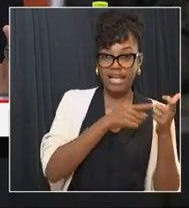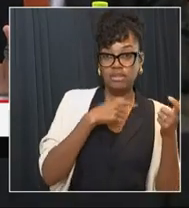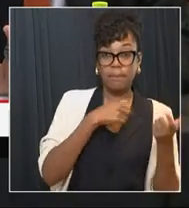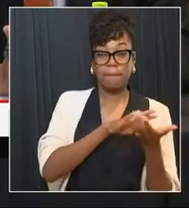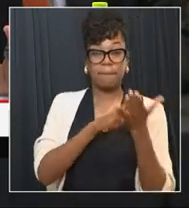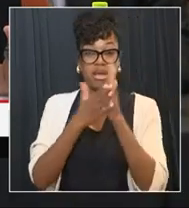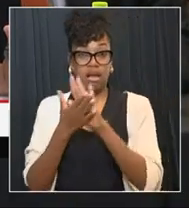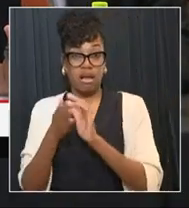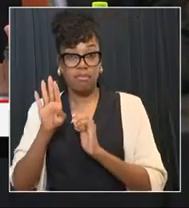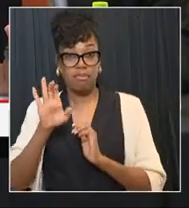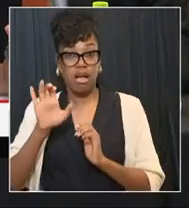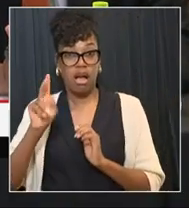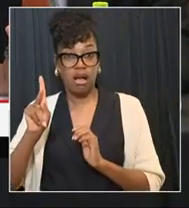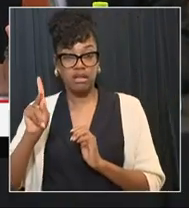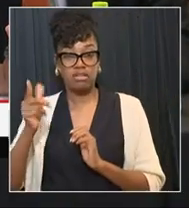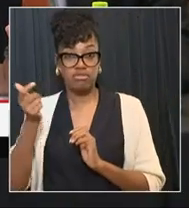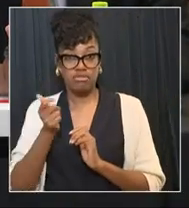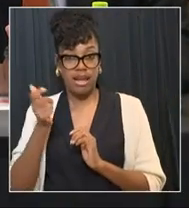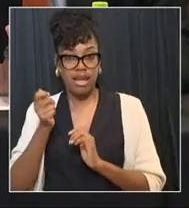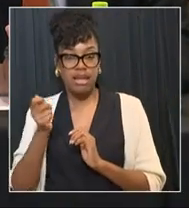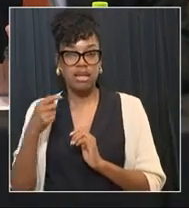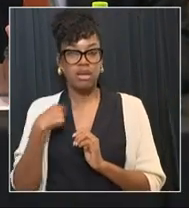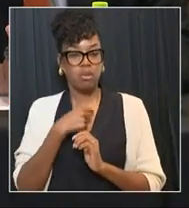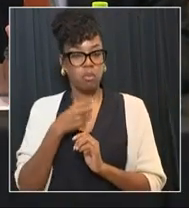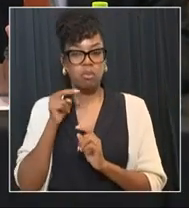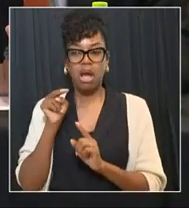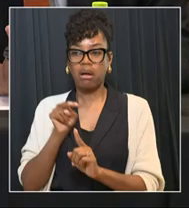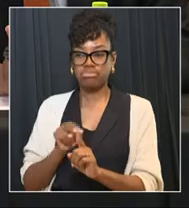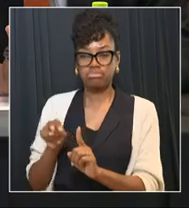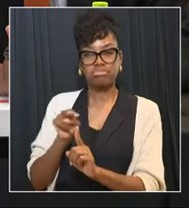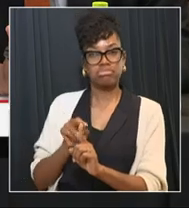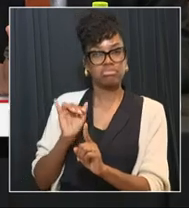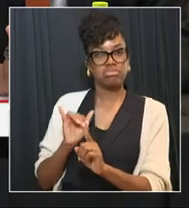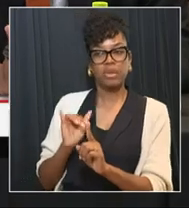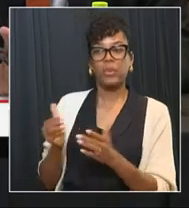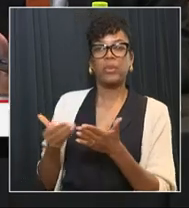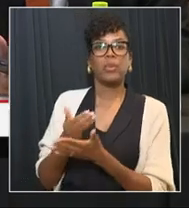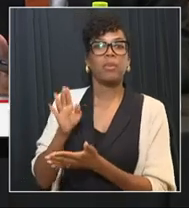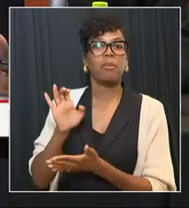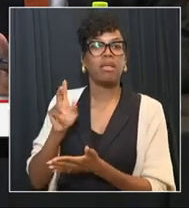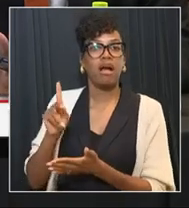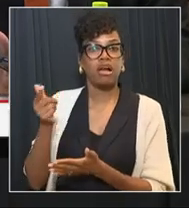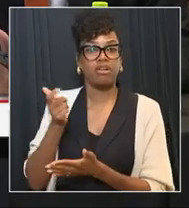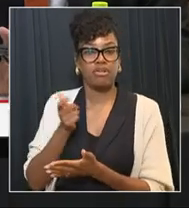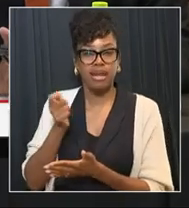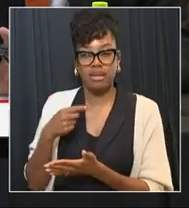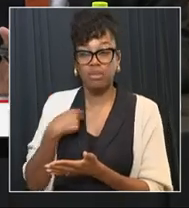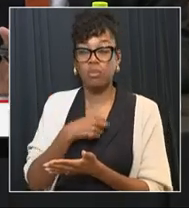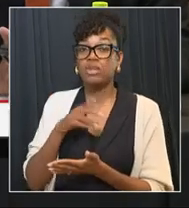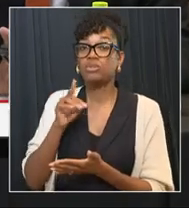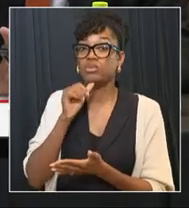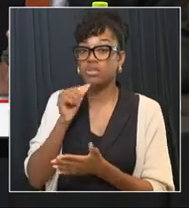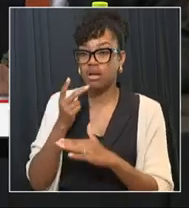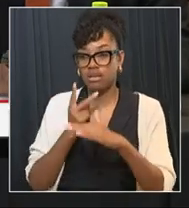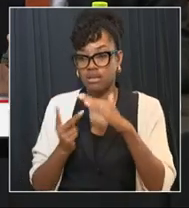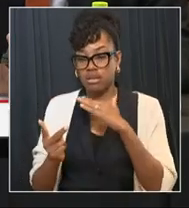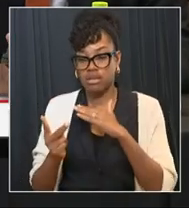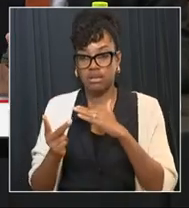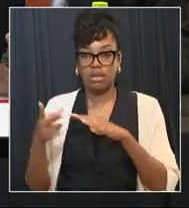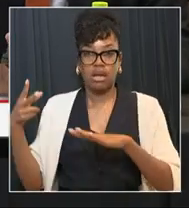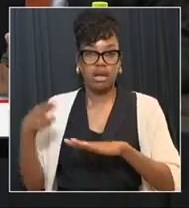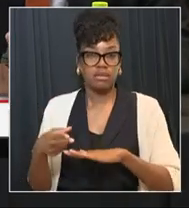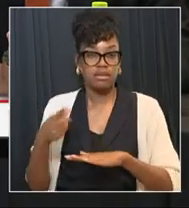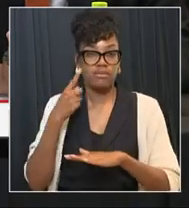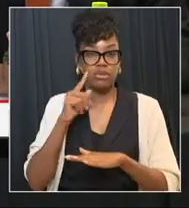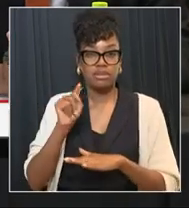overseeing what would be the new block grant. And right now, we don't anticipate a decrease in funding for Title I or our special